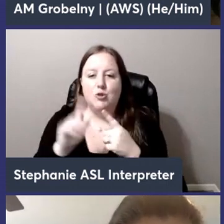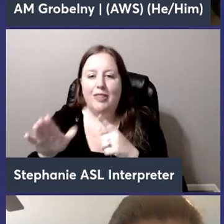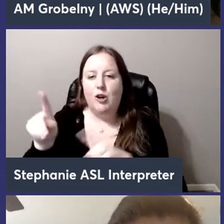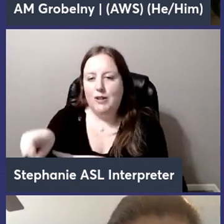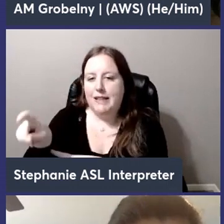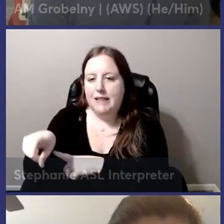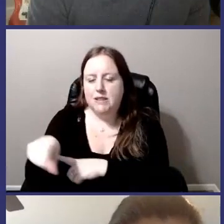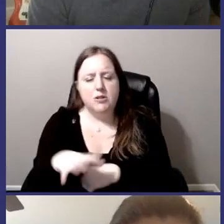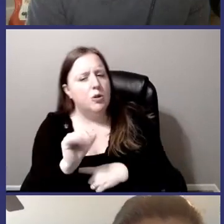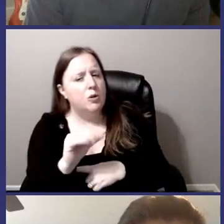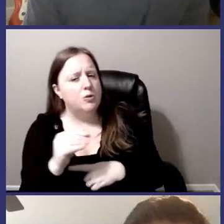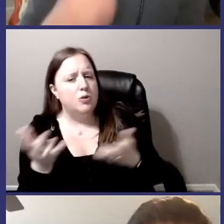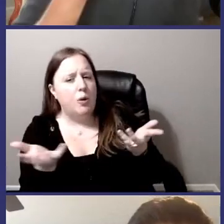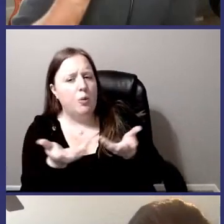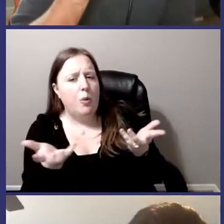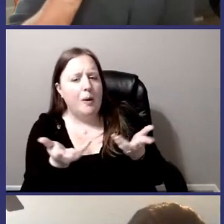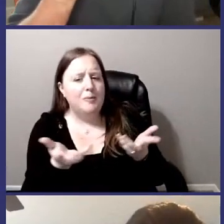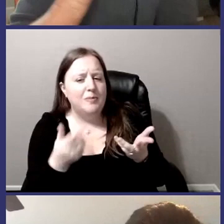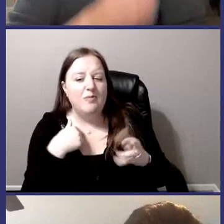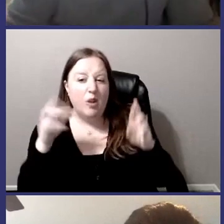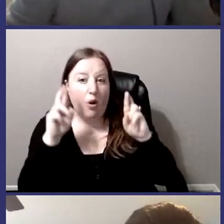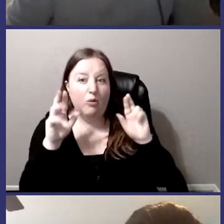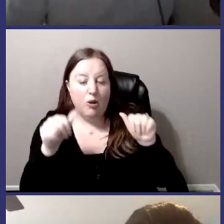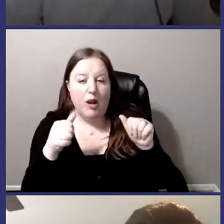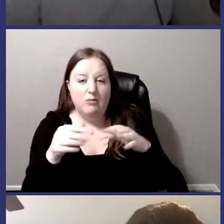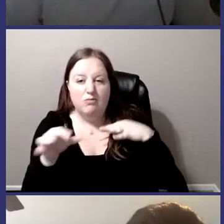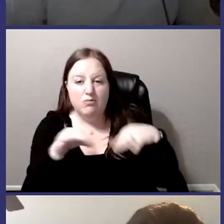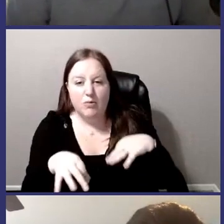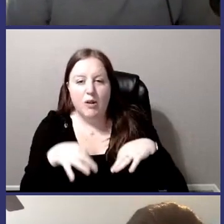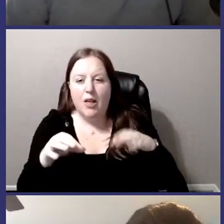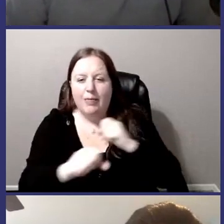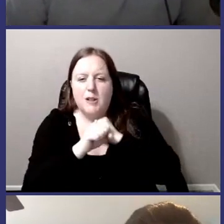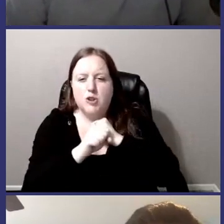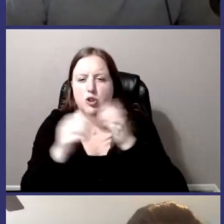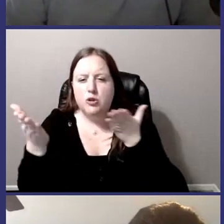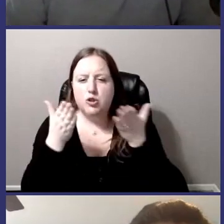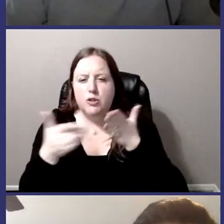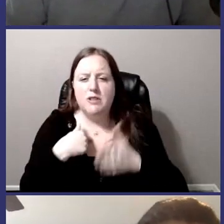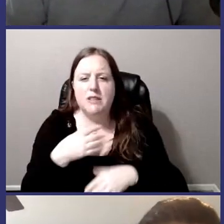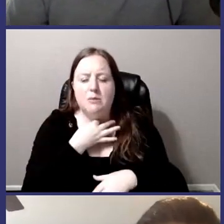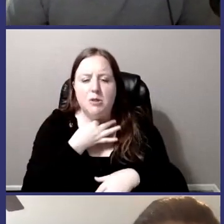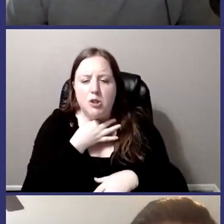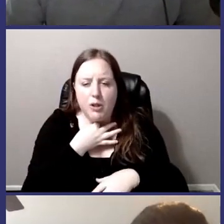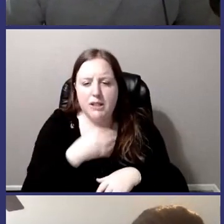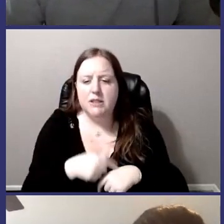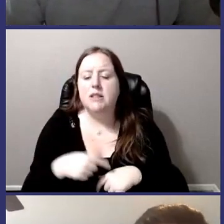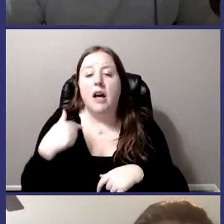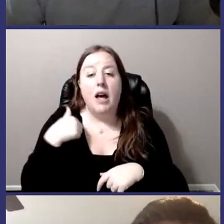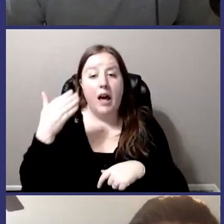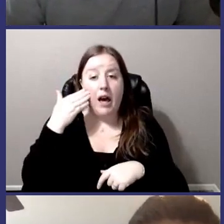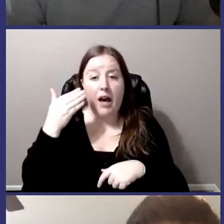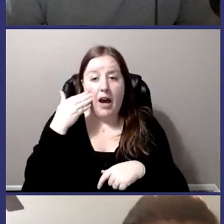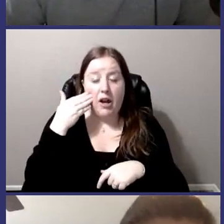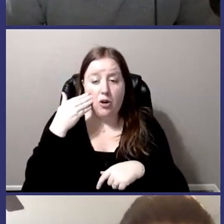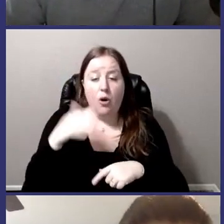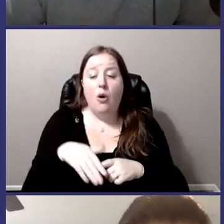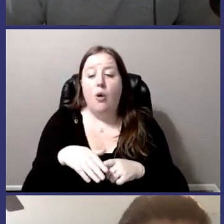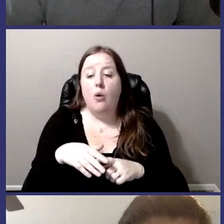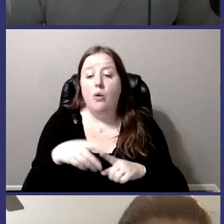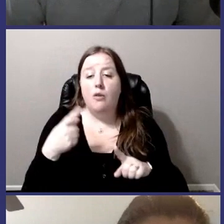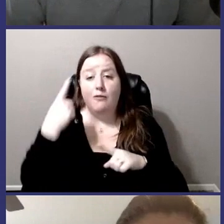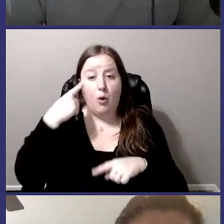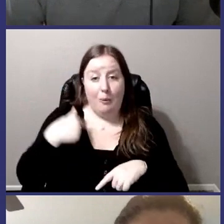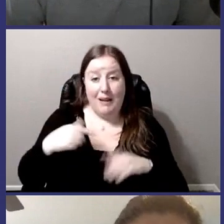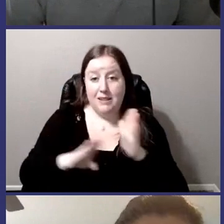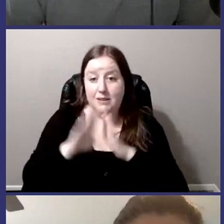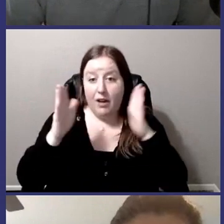the, hopefully you can talk to this. What's the secure service mesh? I'm kind of curious there, because I know what service mesh means from me as a